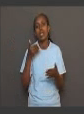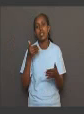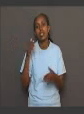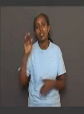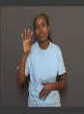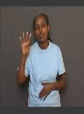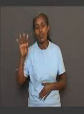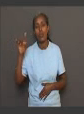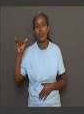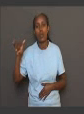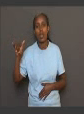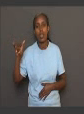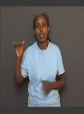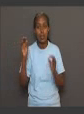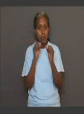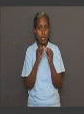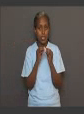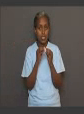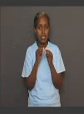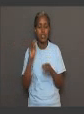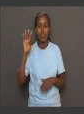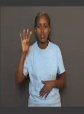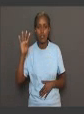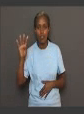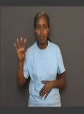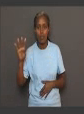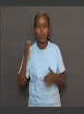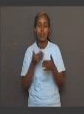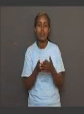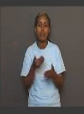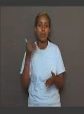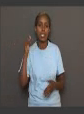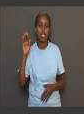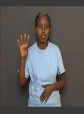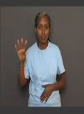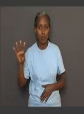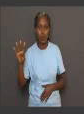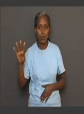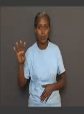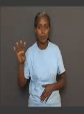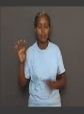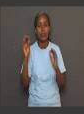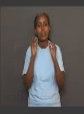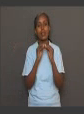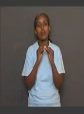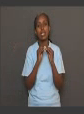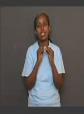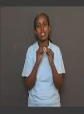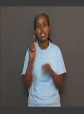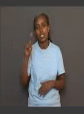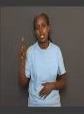minus 4y plus 4 minus 4